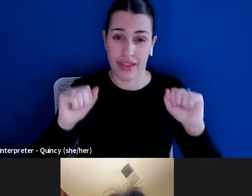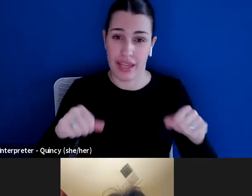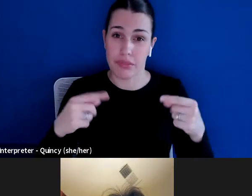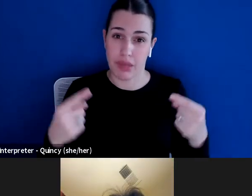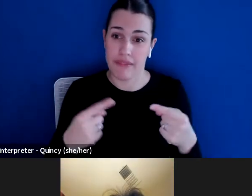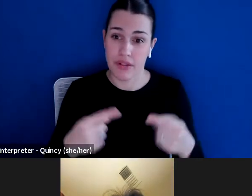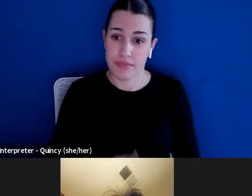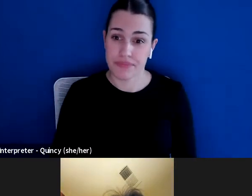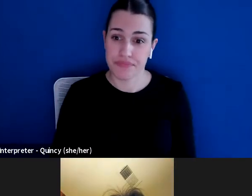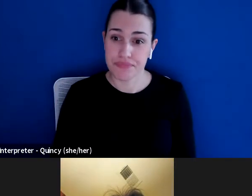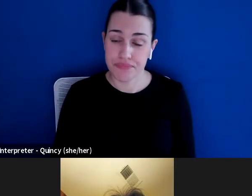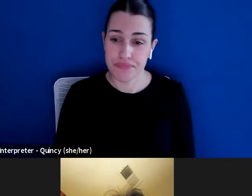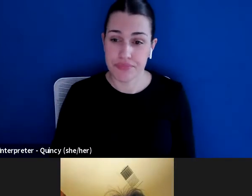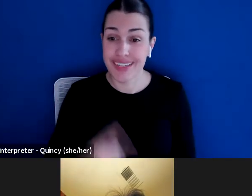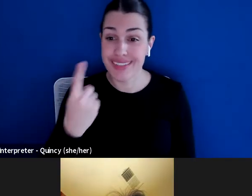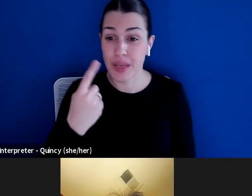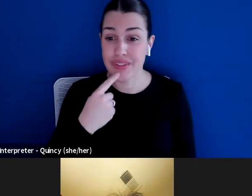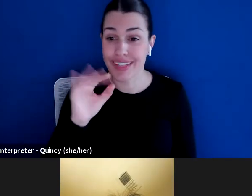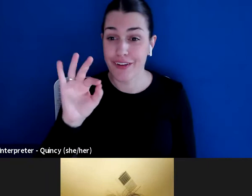Someone said freeing,